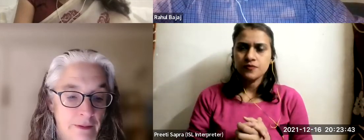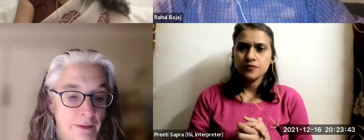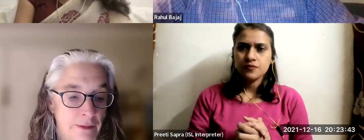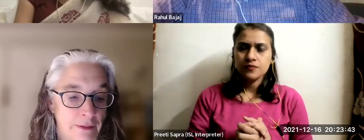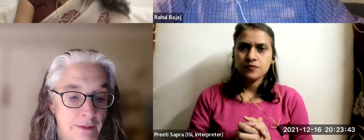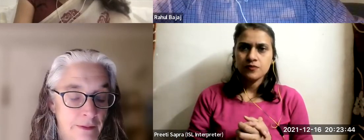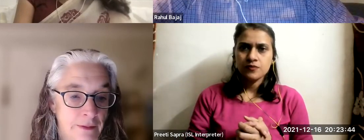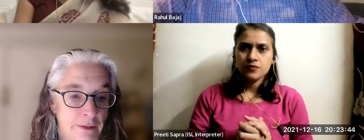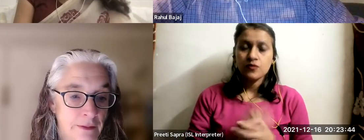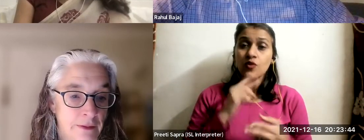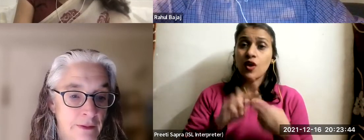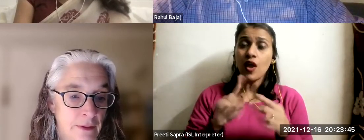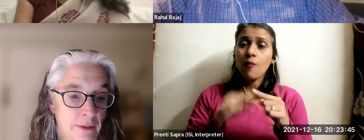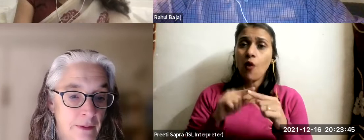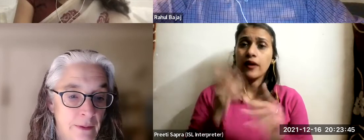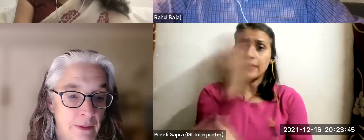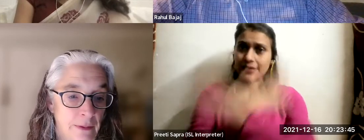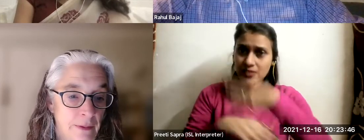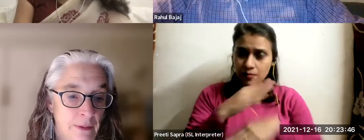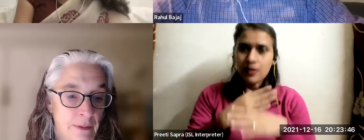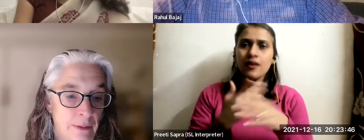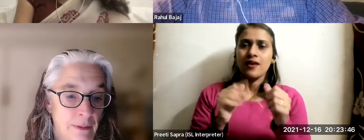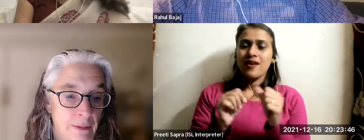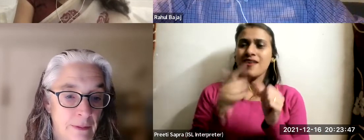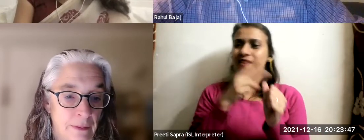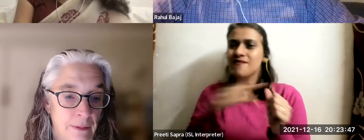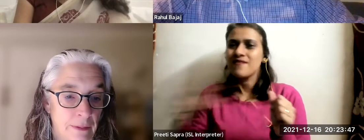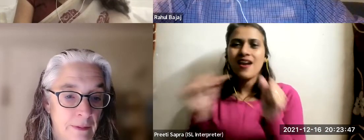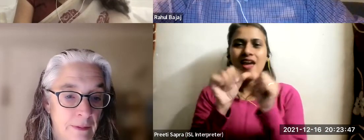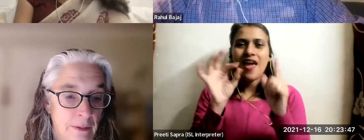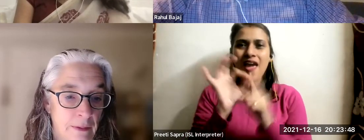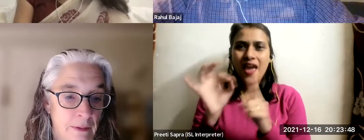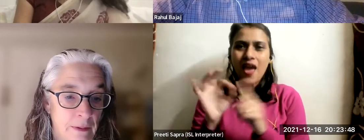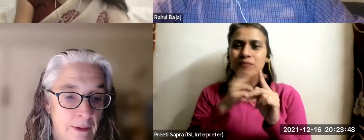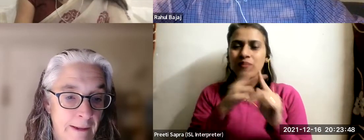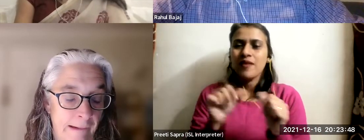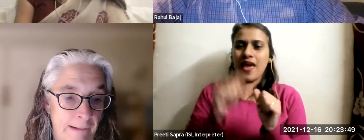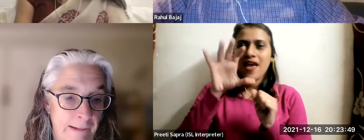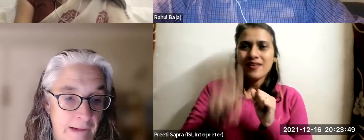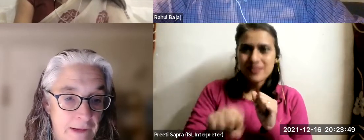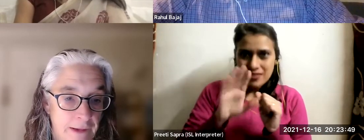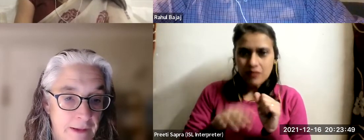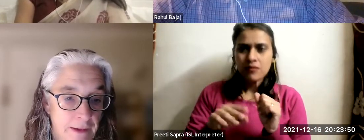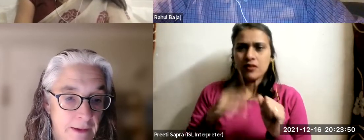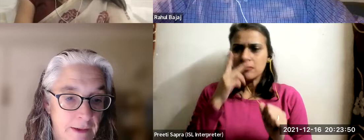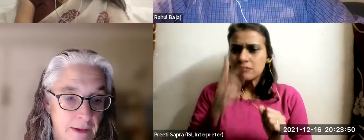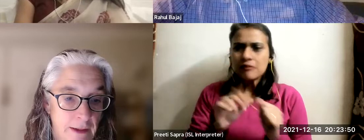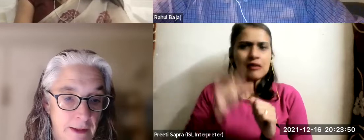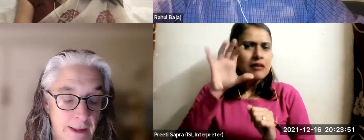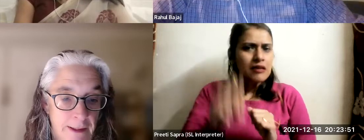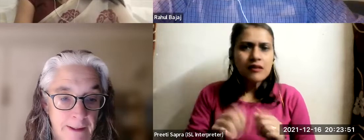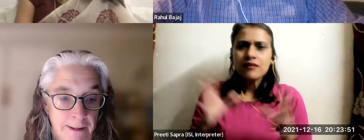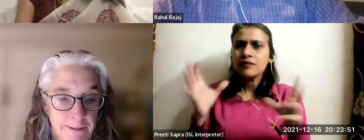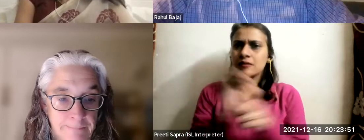disabilities, when we encounter inaccessible apps or websites, there's likely to be a feeling of anger and outrage, to the